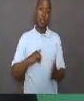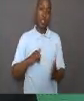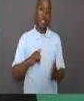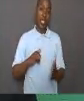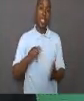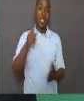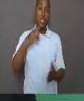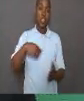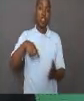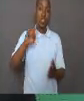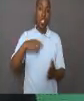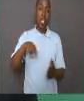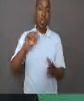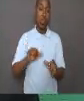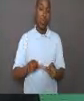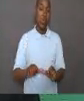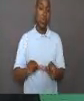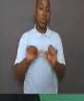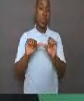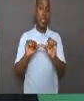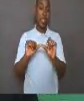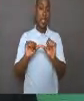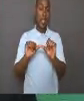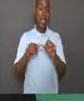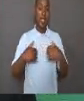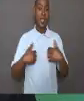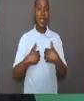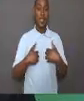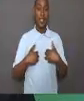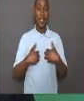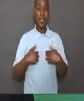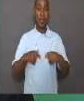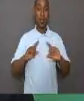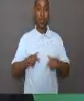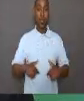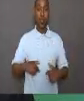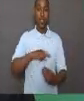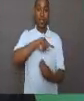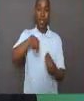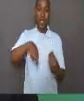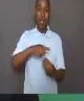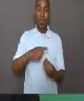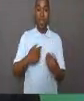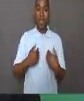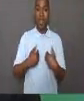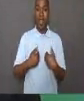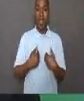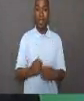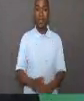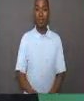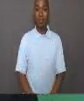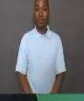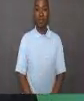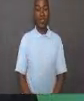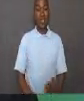the conditions are such that an animal is living in an environment where it can